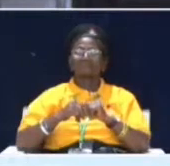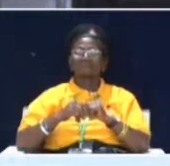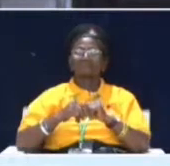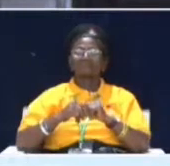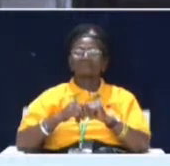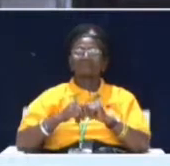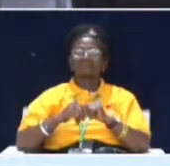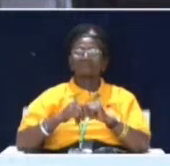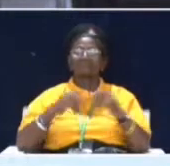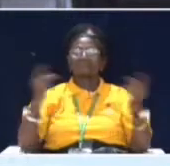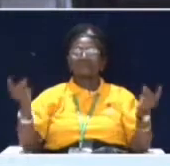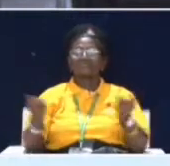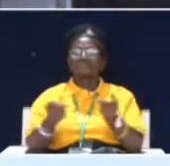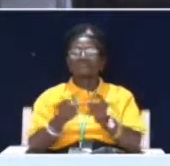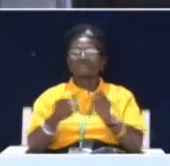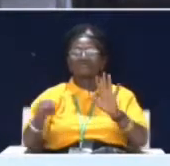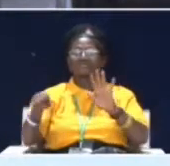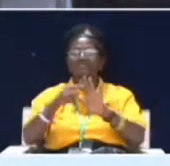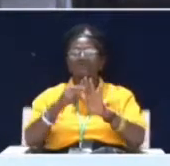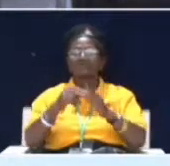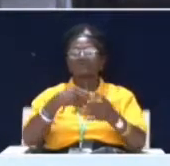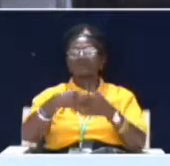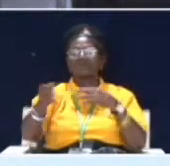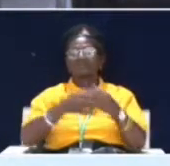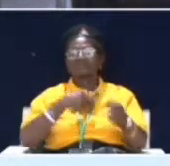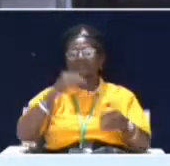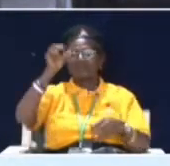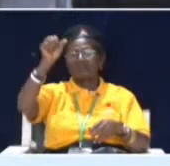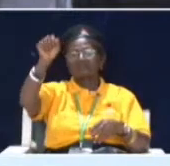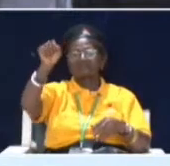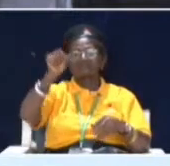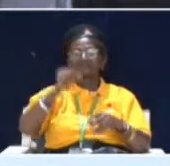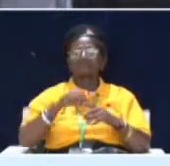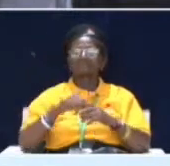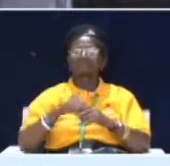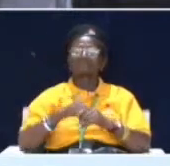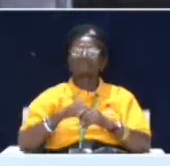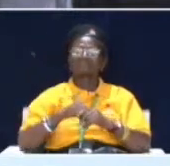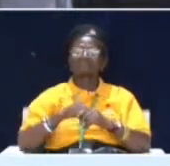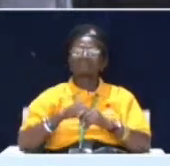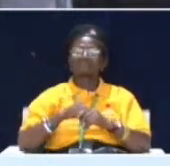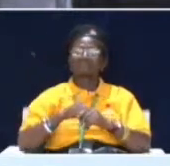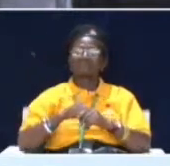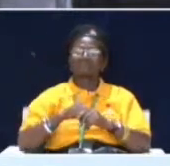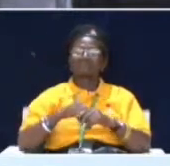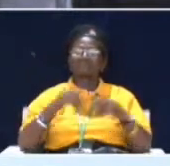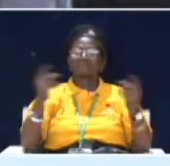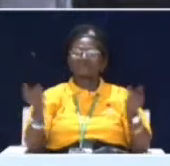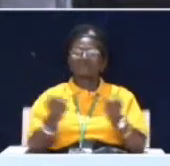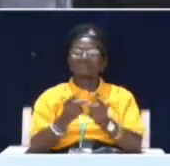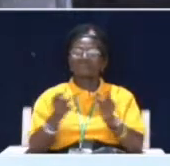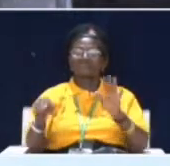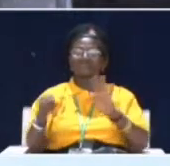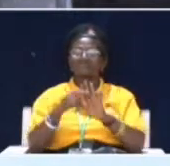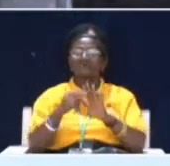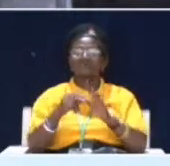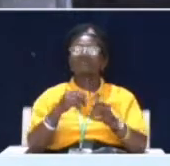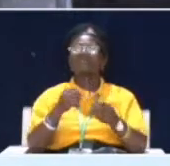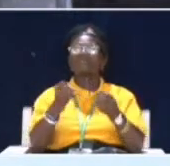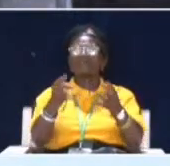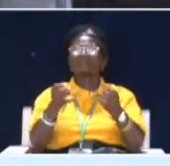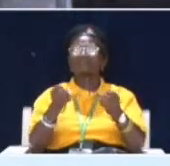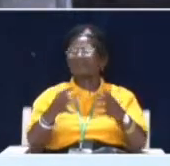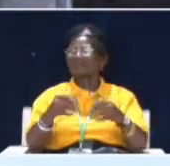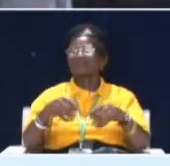Position matters. Ipò tí èèyàn wà ó ṣe pàtàkì. Position matters a lot.